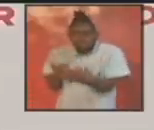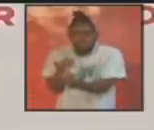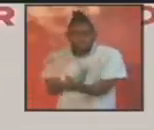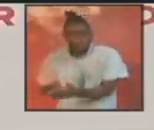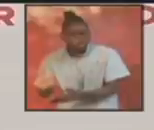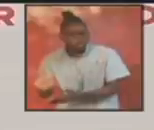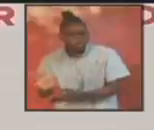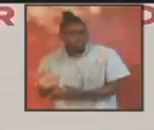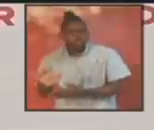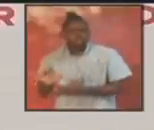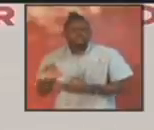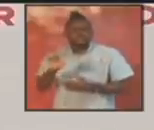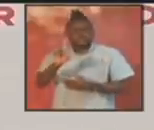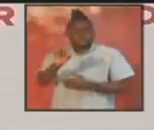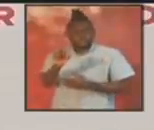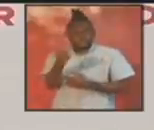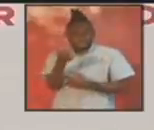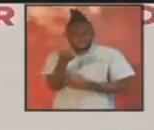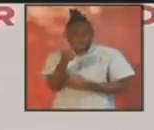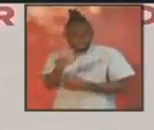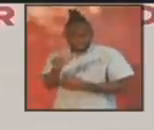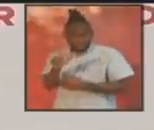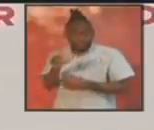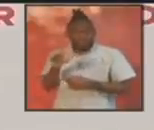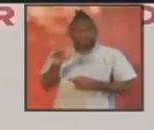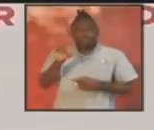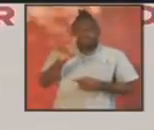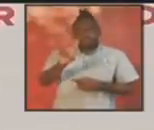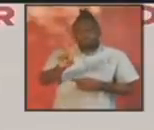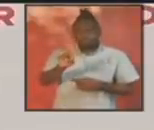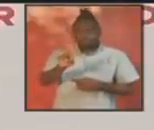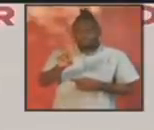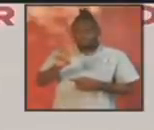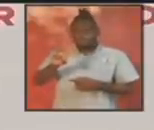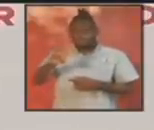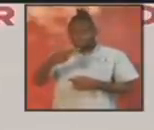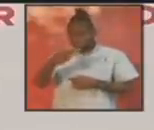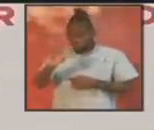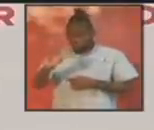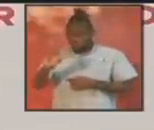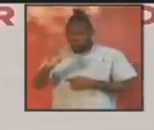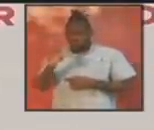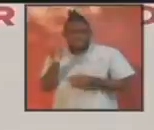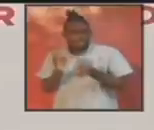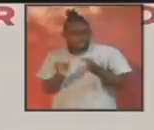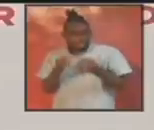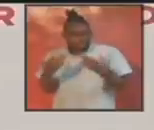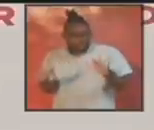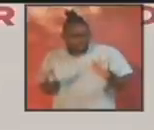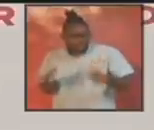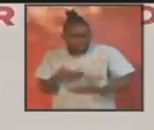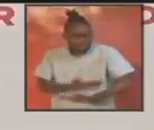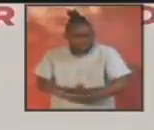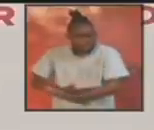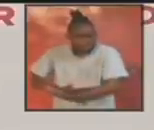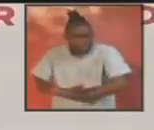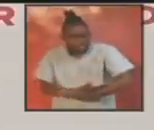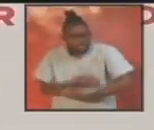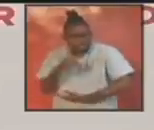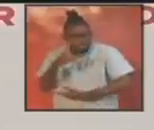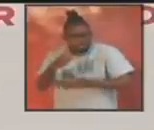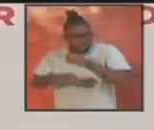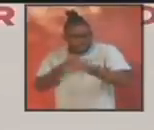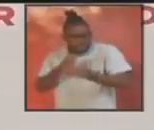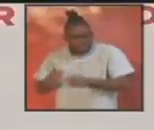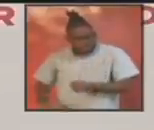from the SAGE group of WHO, that once you have one dose, it will be protecting you for life. What we are calling upon are persons that would